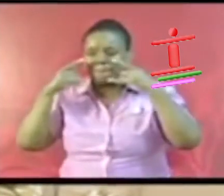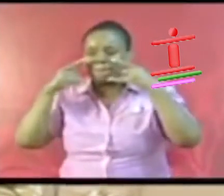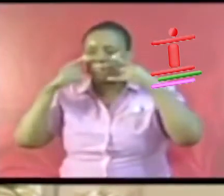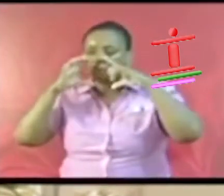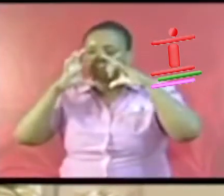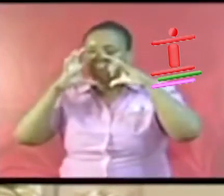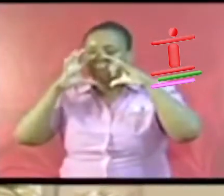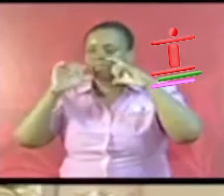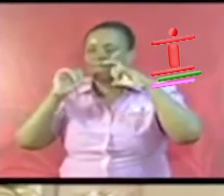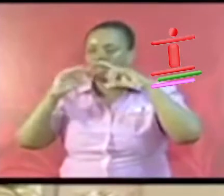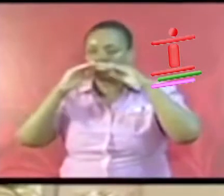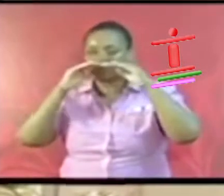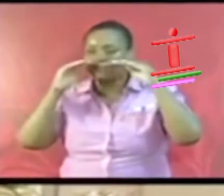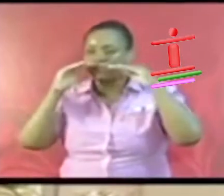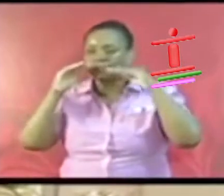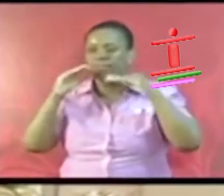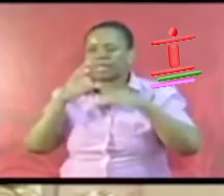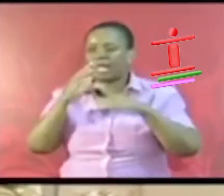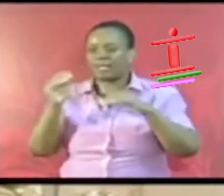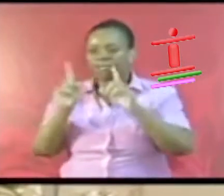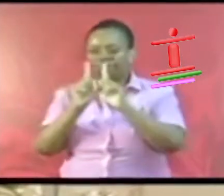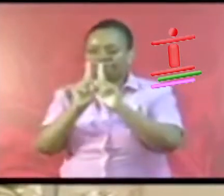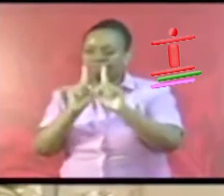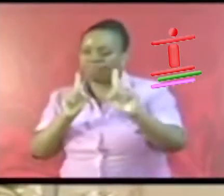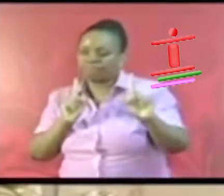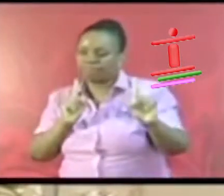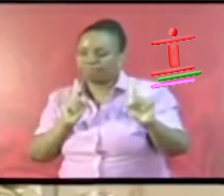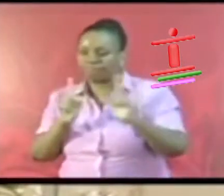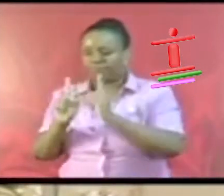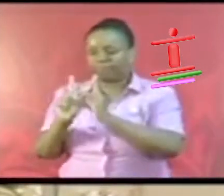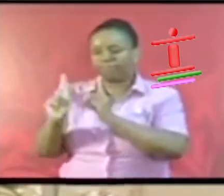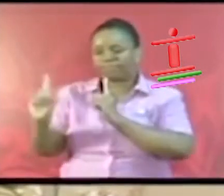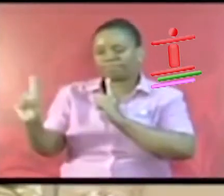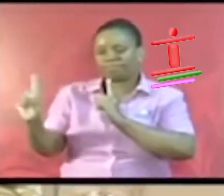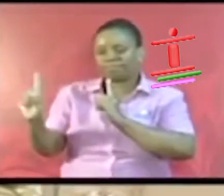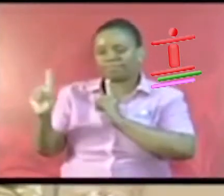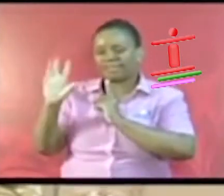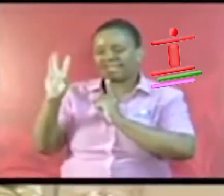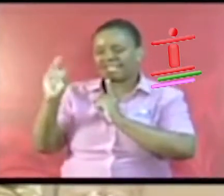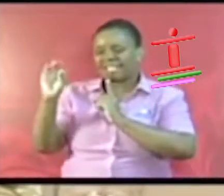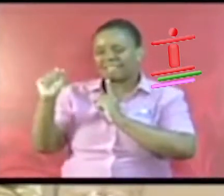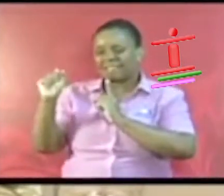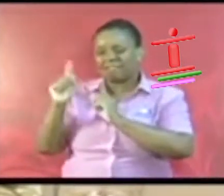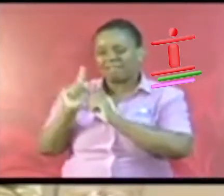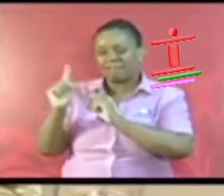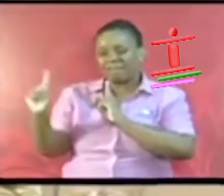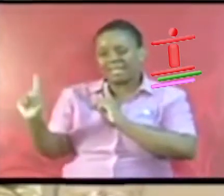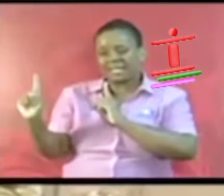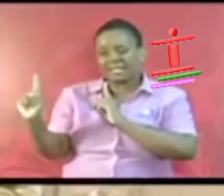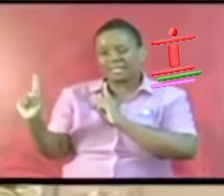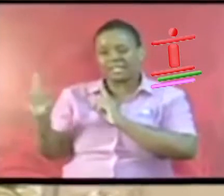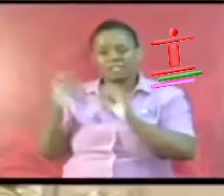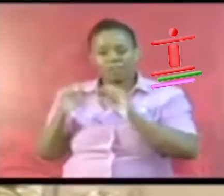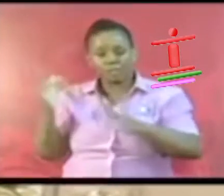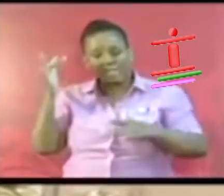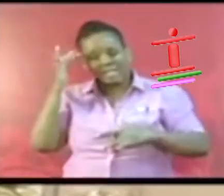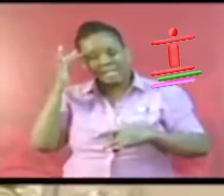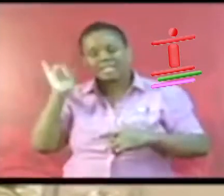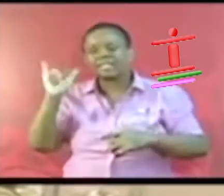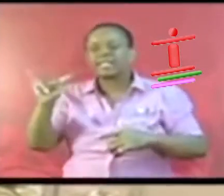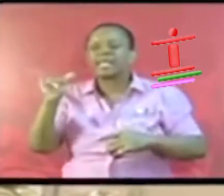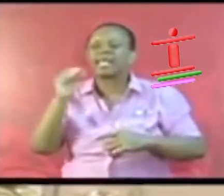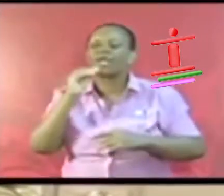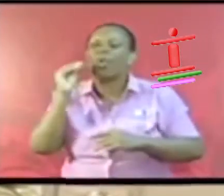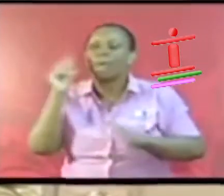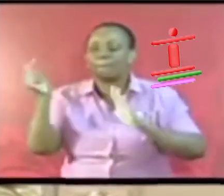is recommended that you stay at least 6 feet apart and stay at home if you are ill. And do remember to wash your hands often with soap